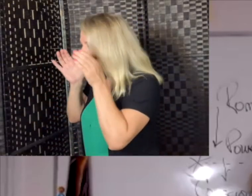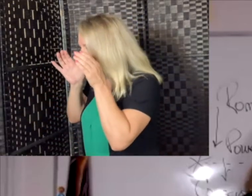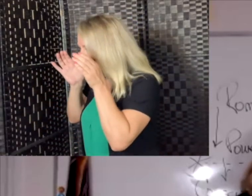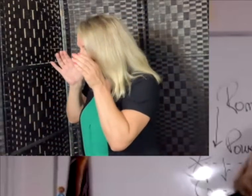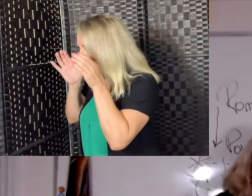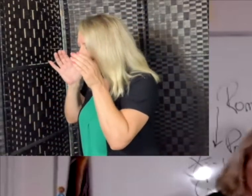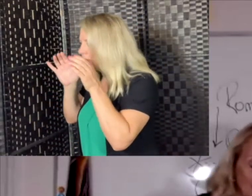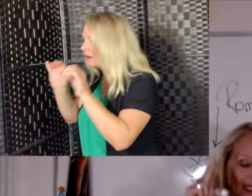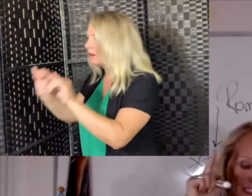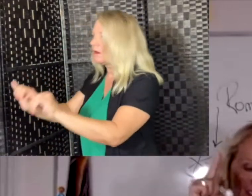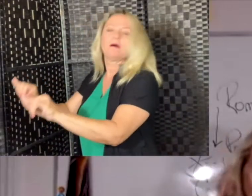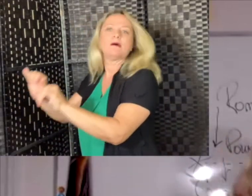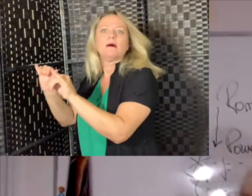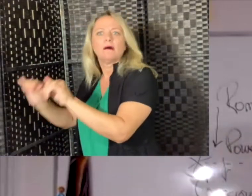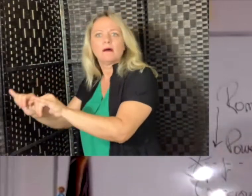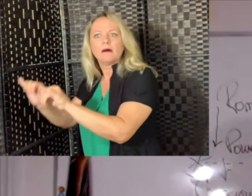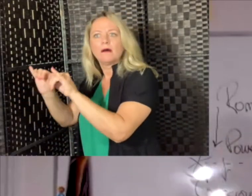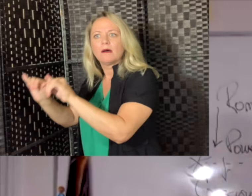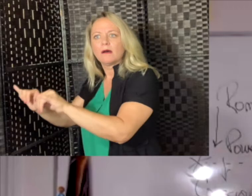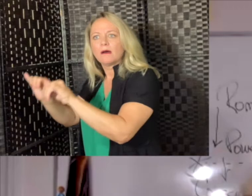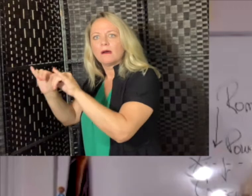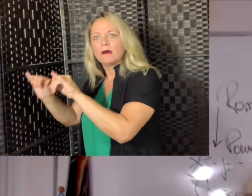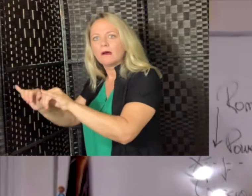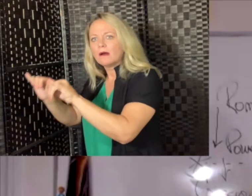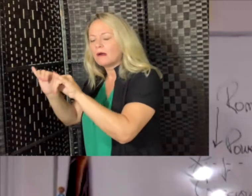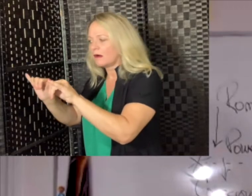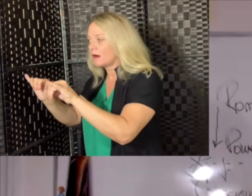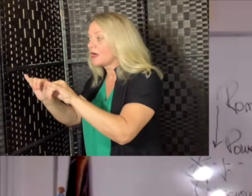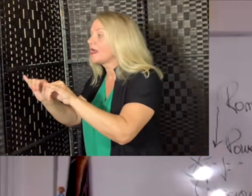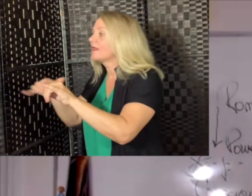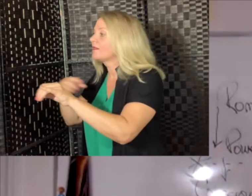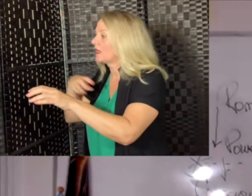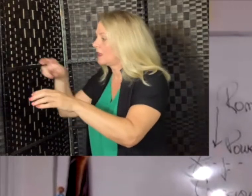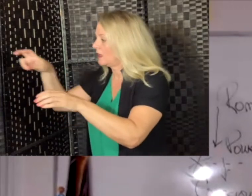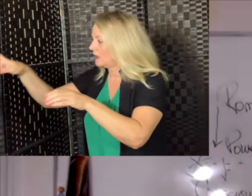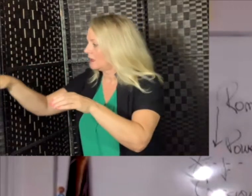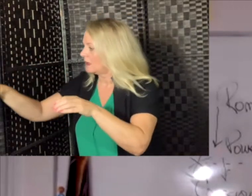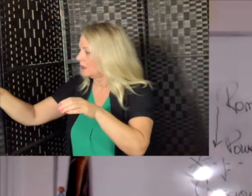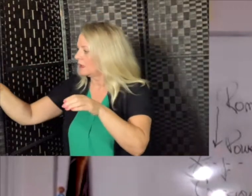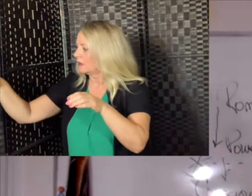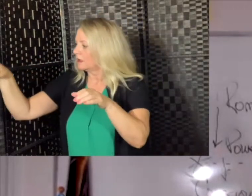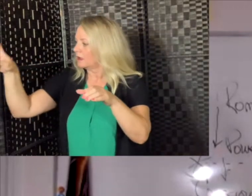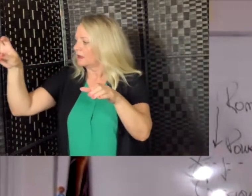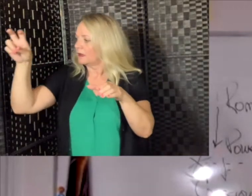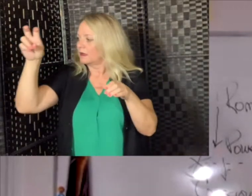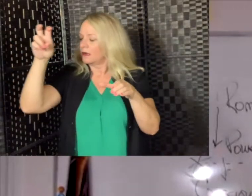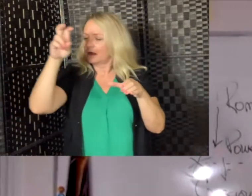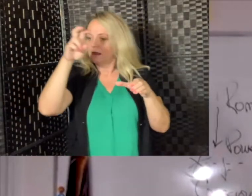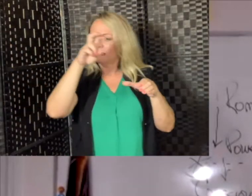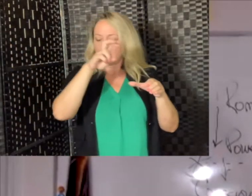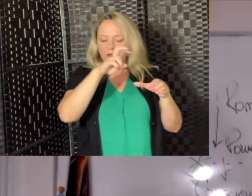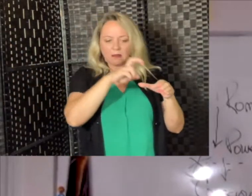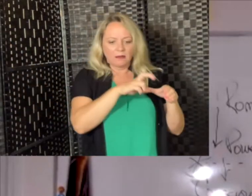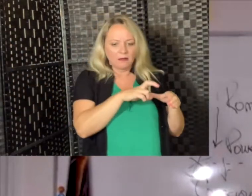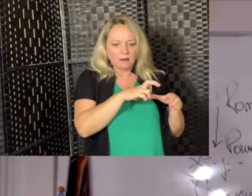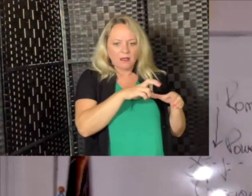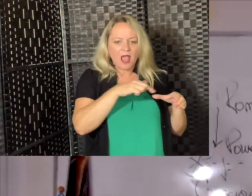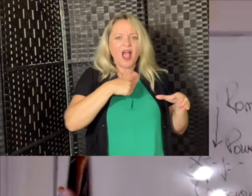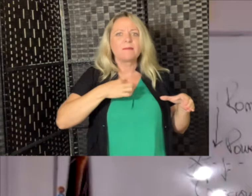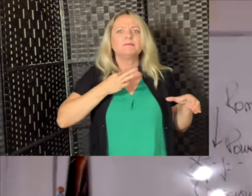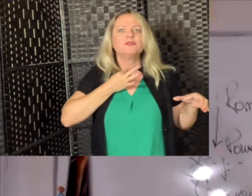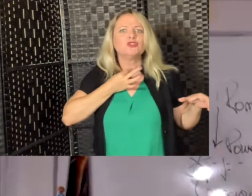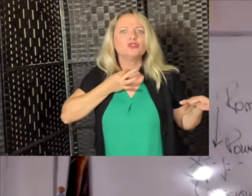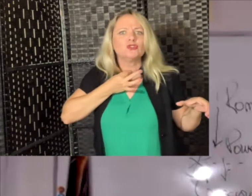own world, still being totally curious from our heart space. What is it